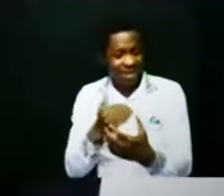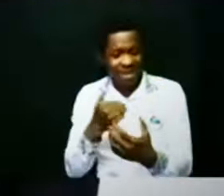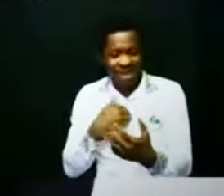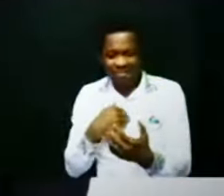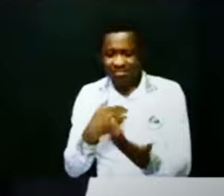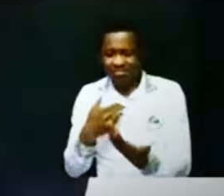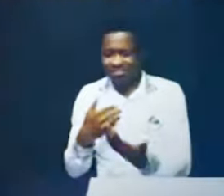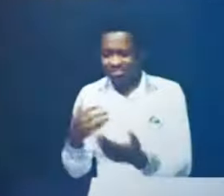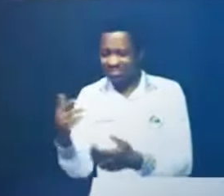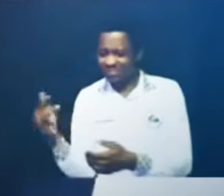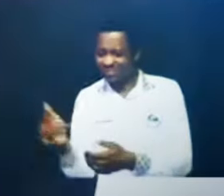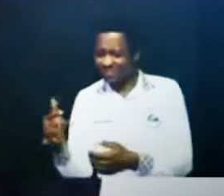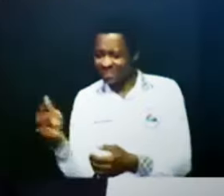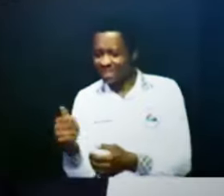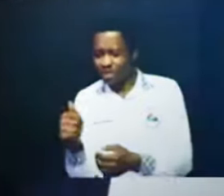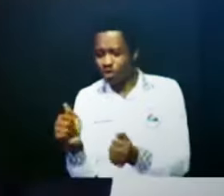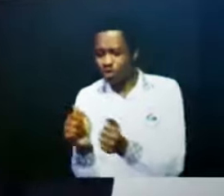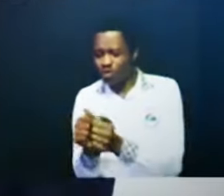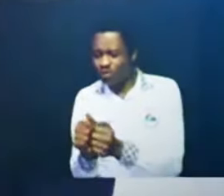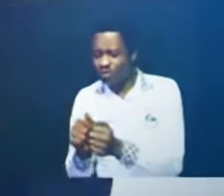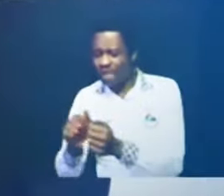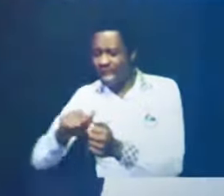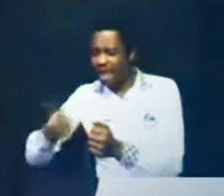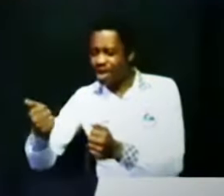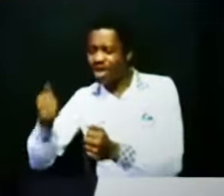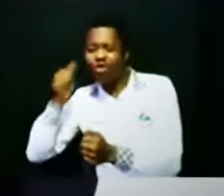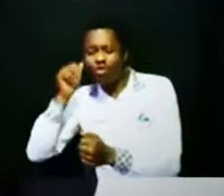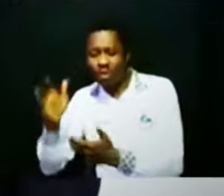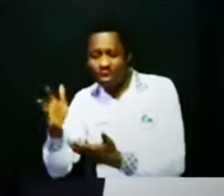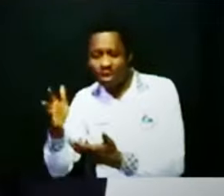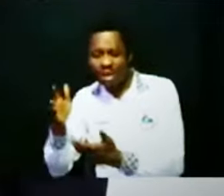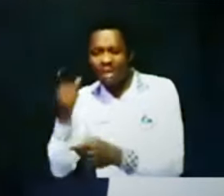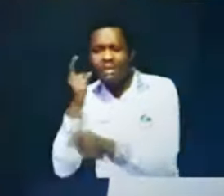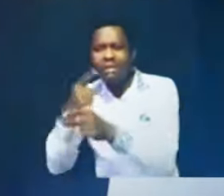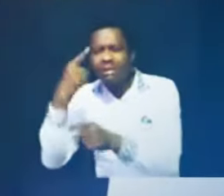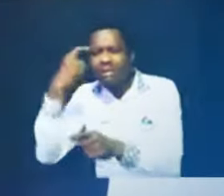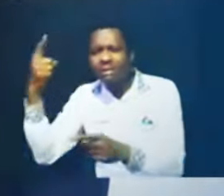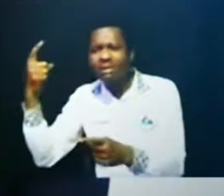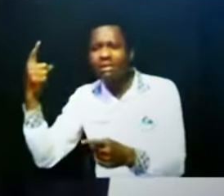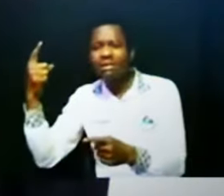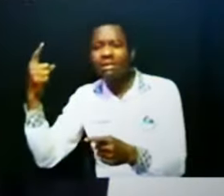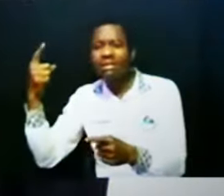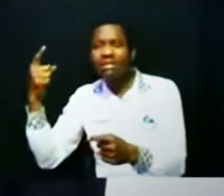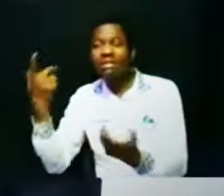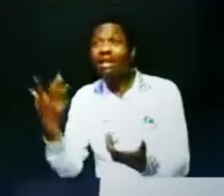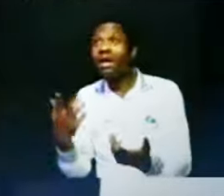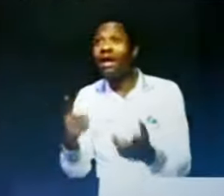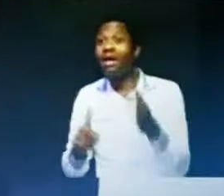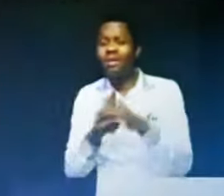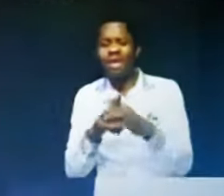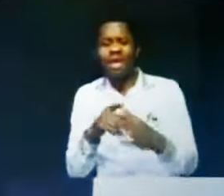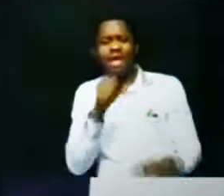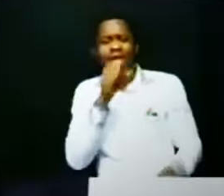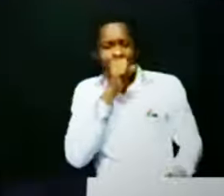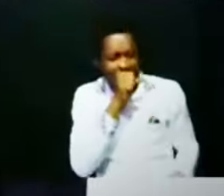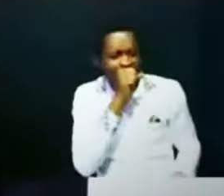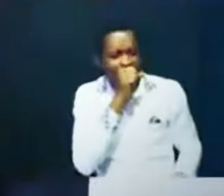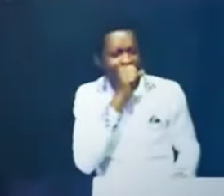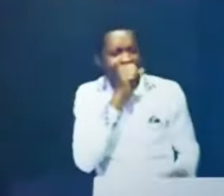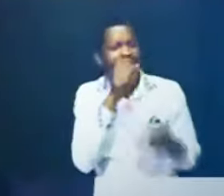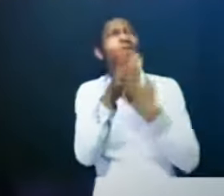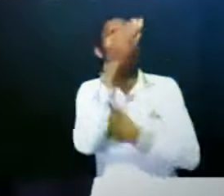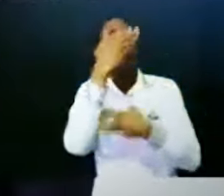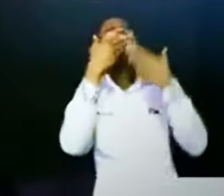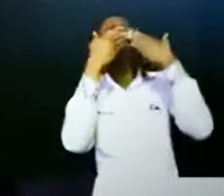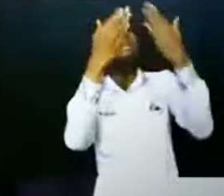And this just a dream. Say, hey, this is my friend. Oh, God, thank you for revealing this to me. Maybe God too has not